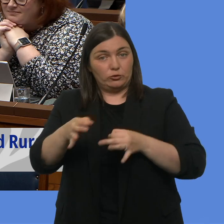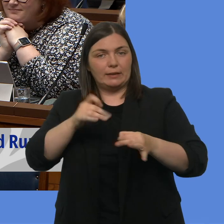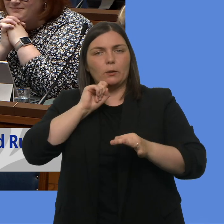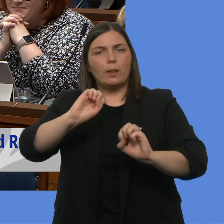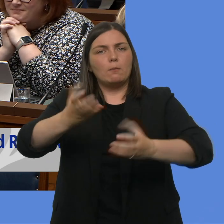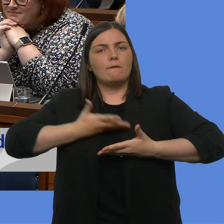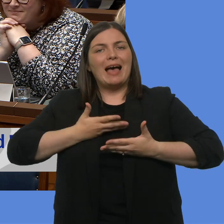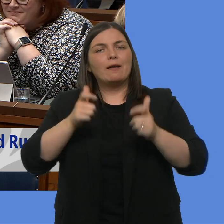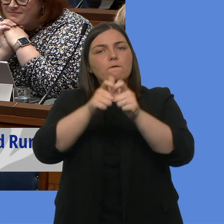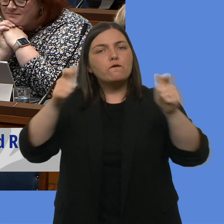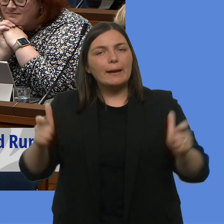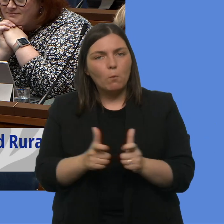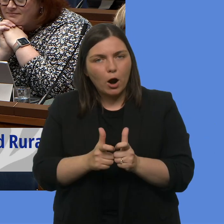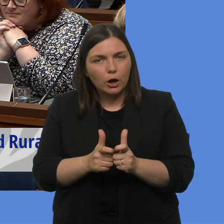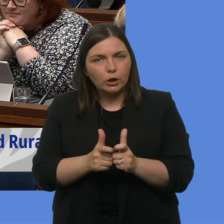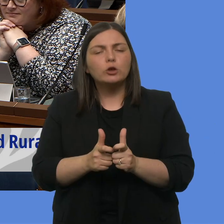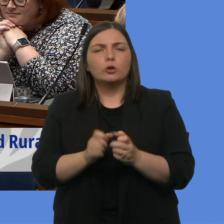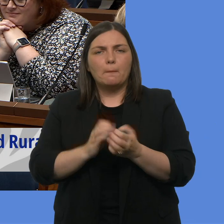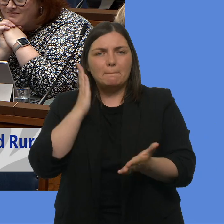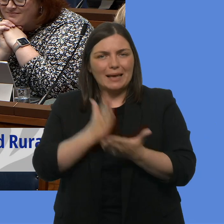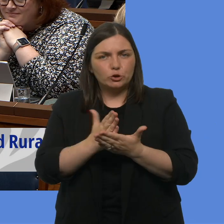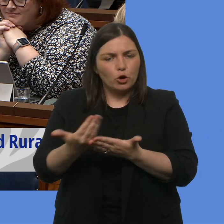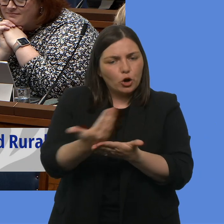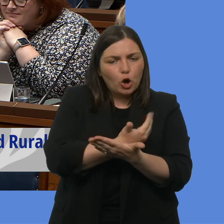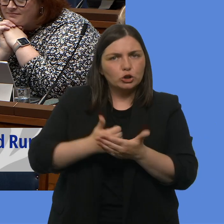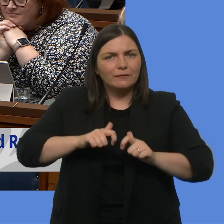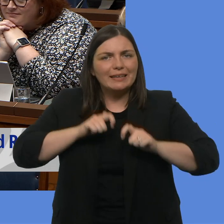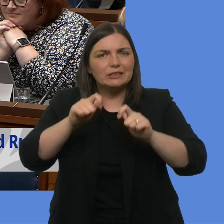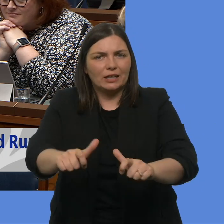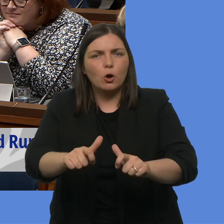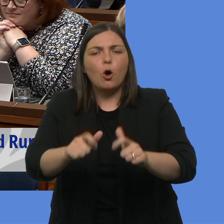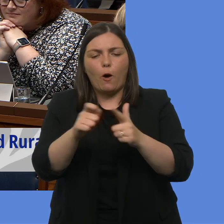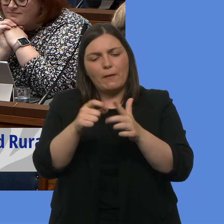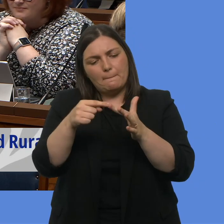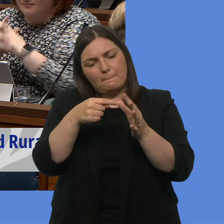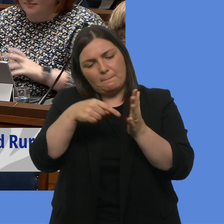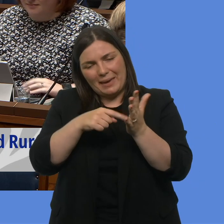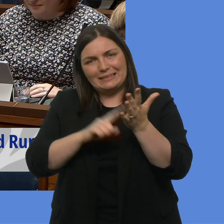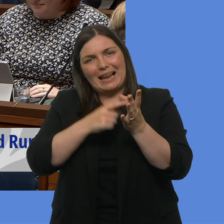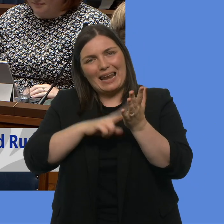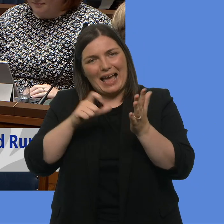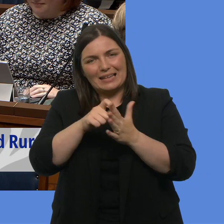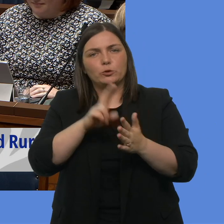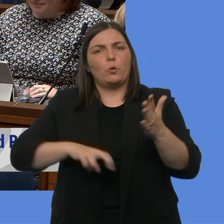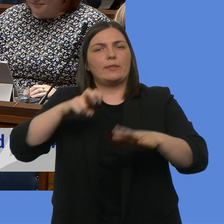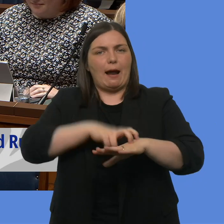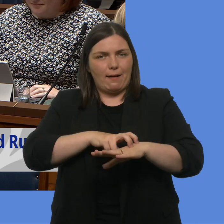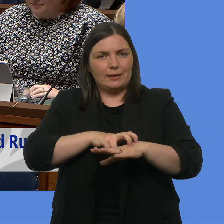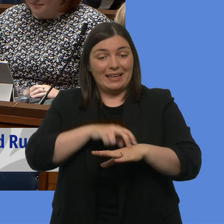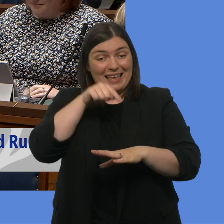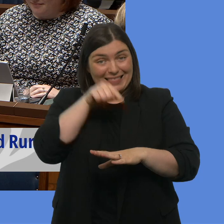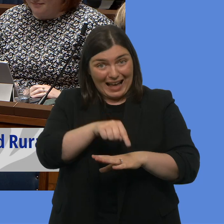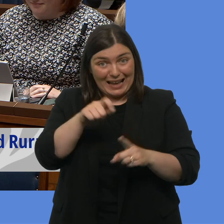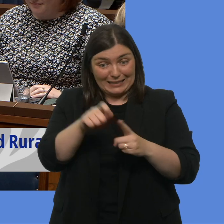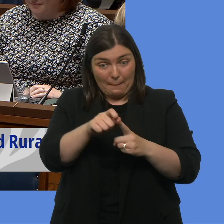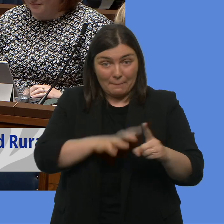of semi-natural peatland habitat in Northern Ireland. Peatland restoration will play a key role in Northern Ireland meeting its net zero commitments, providing a